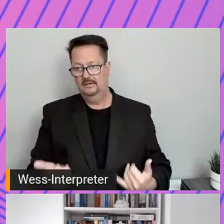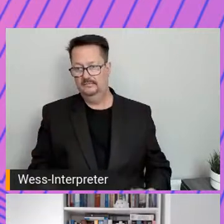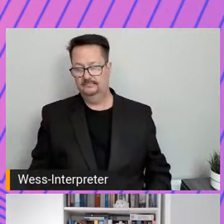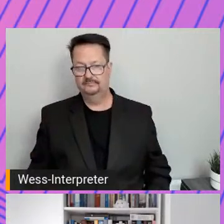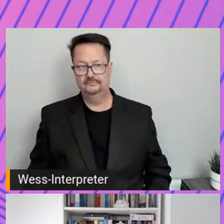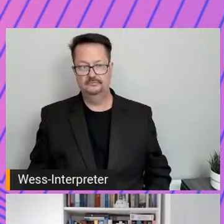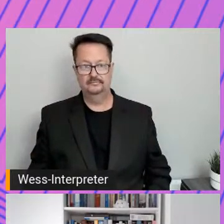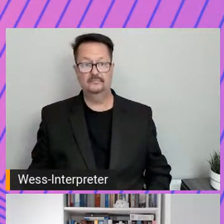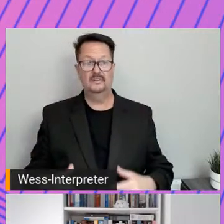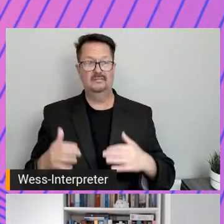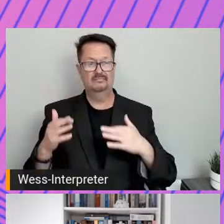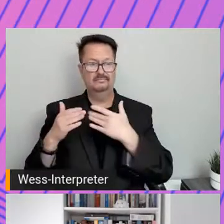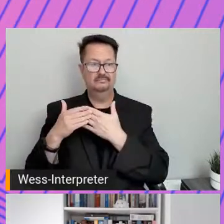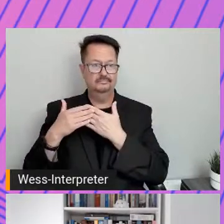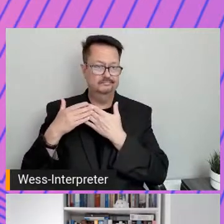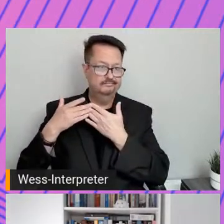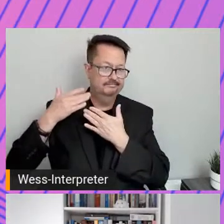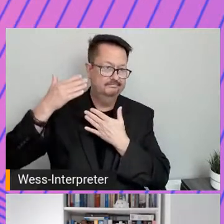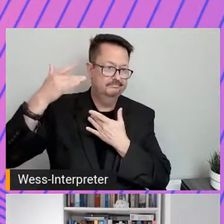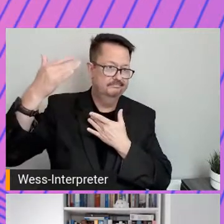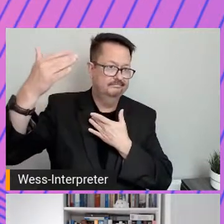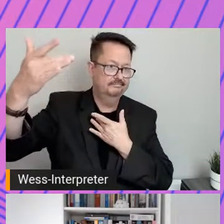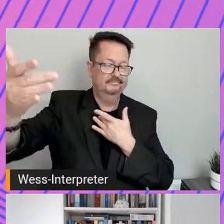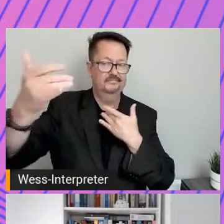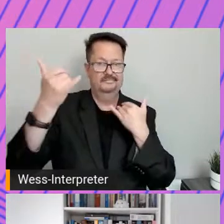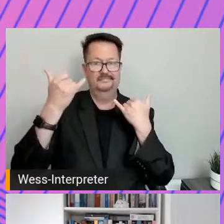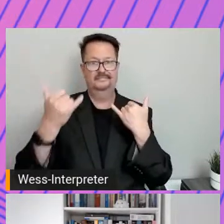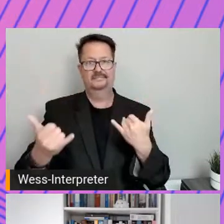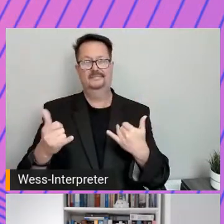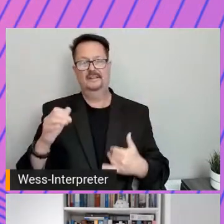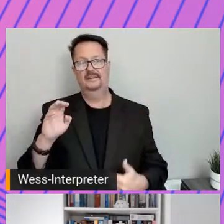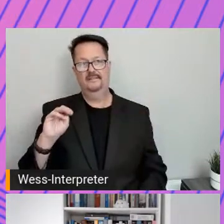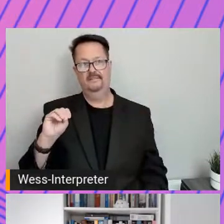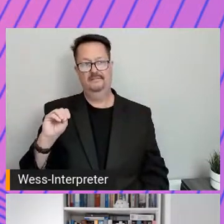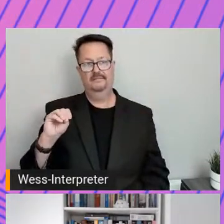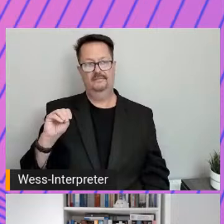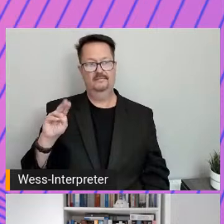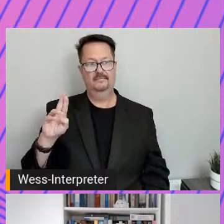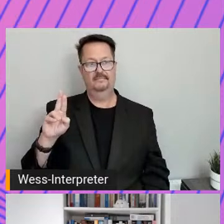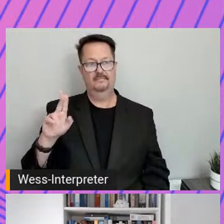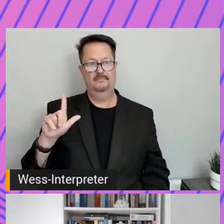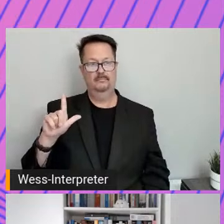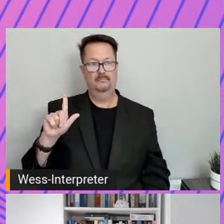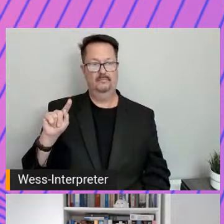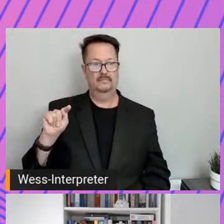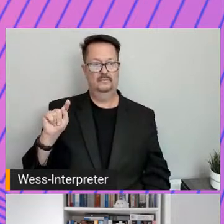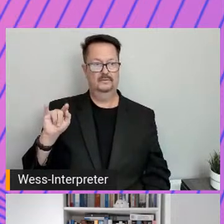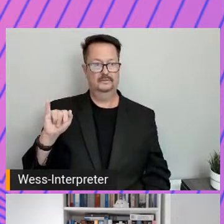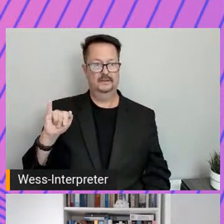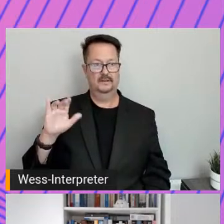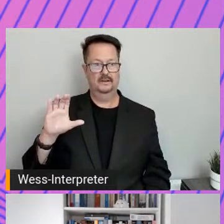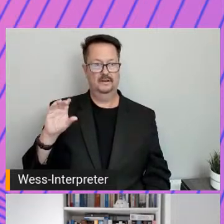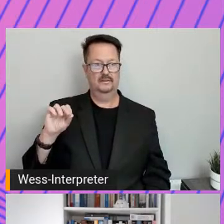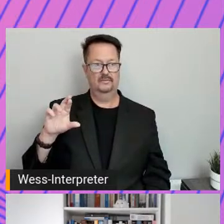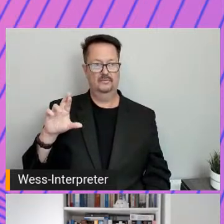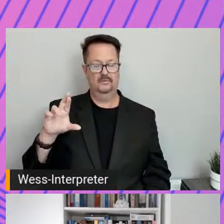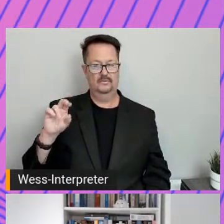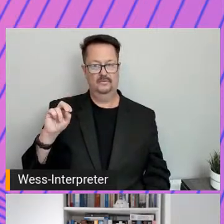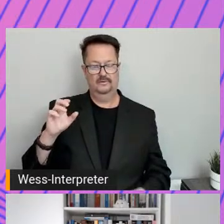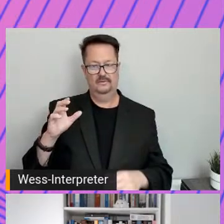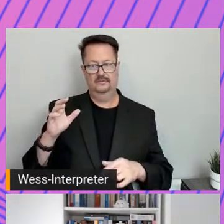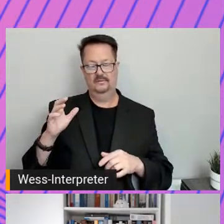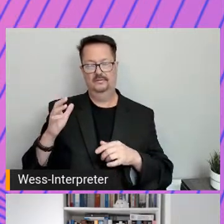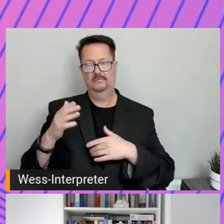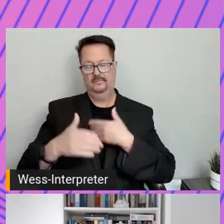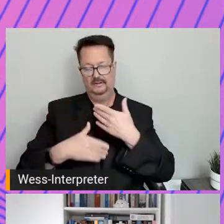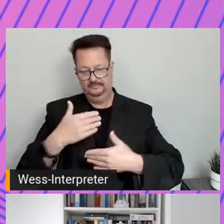Advancing a few years later, we now have multi-core processors. And so we have the capability for a computer to actually run multiple programs at